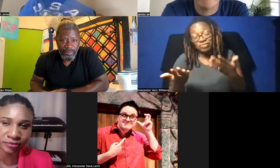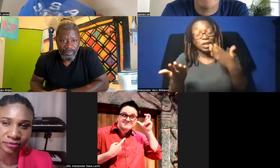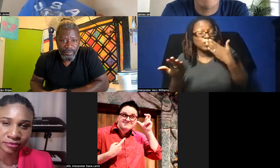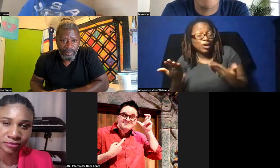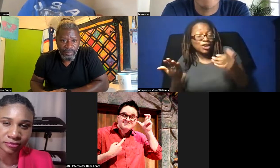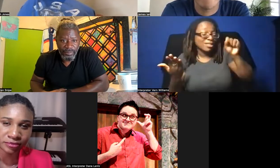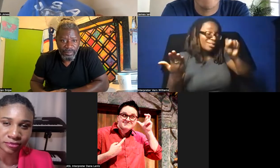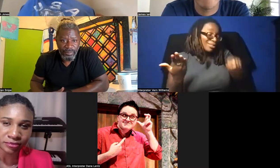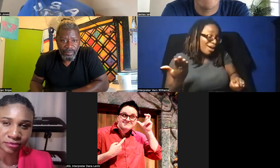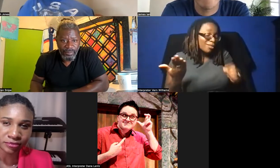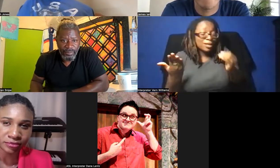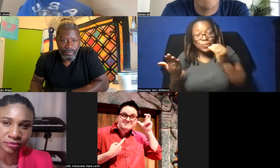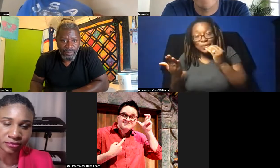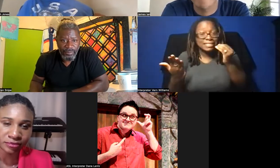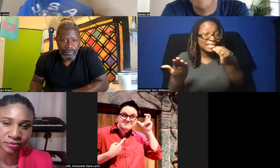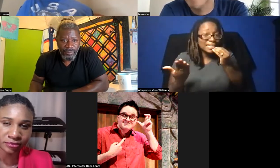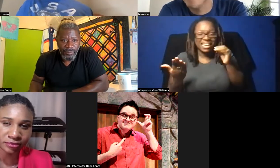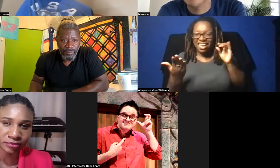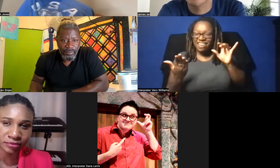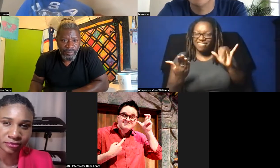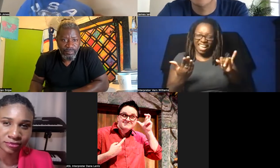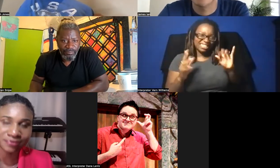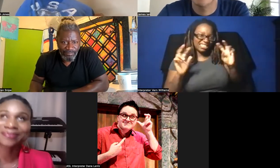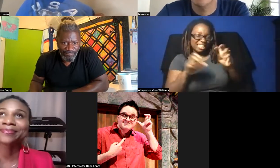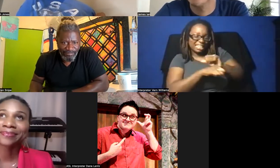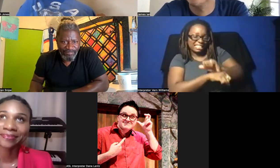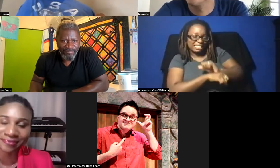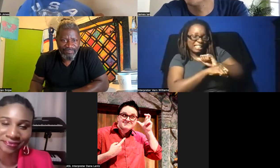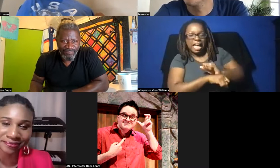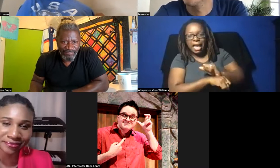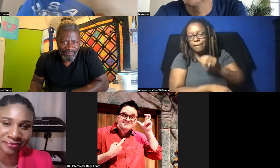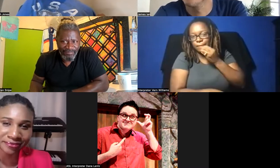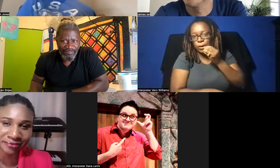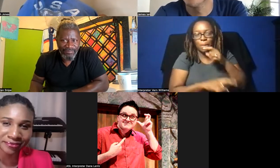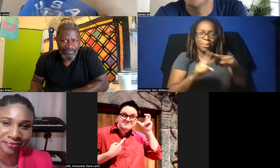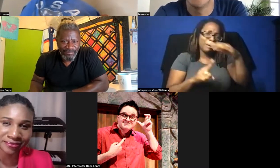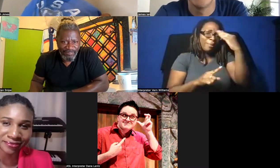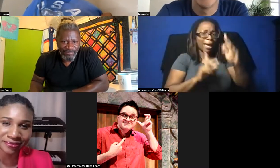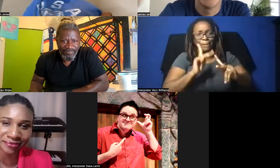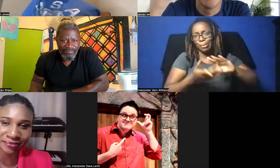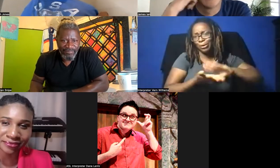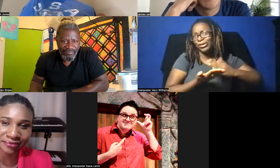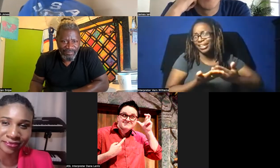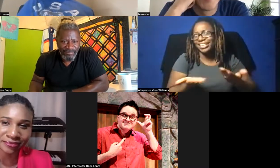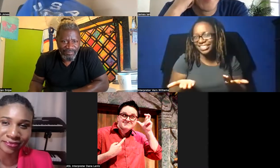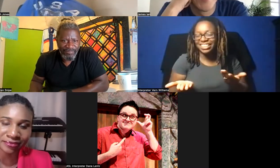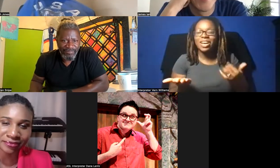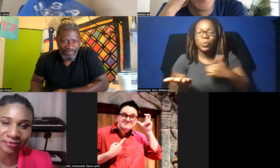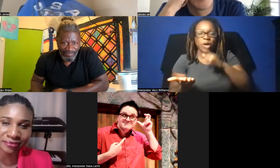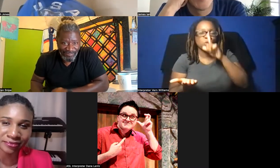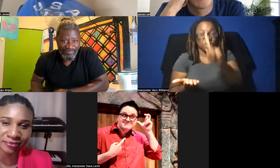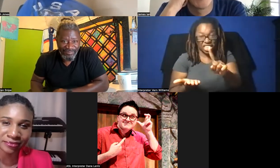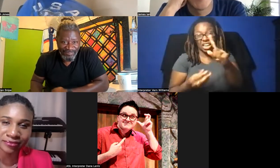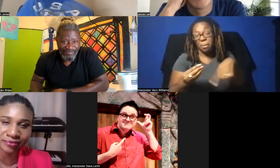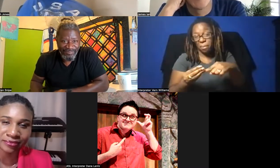cuisine is slave food with white people cooking it. So let's be real about what our influences are.